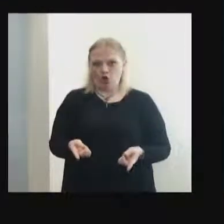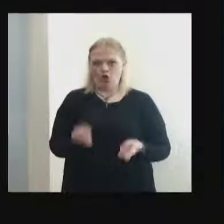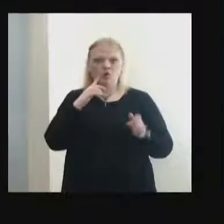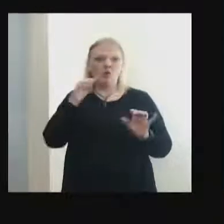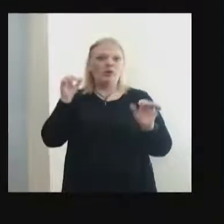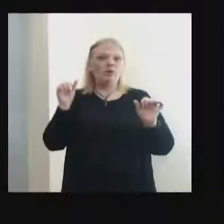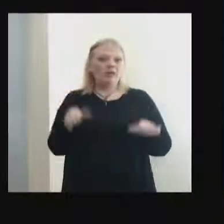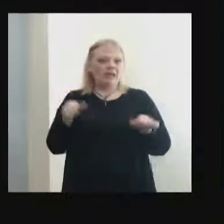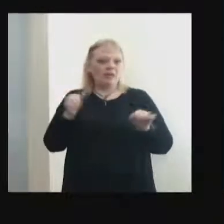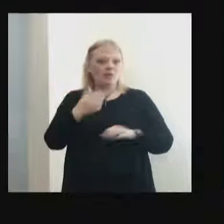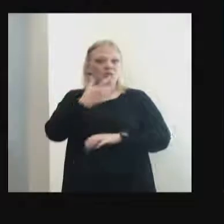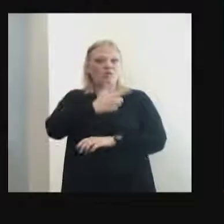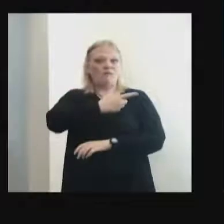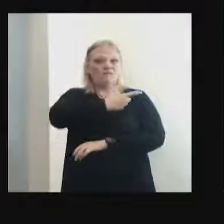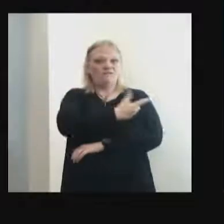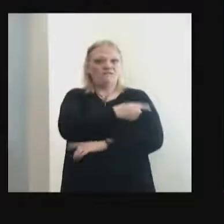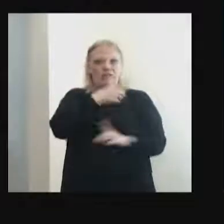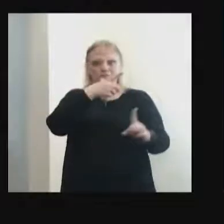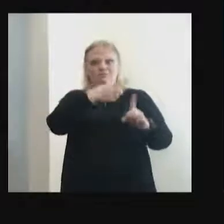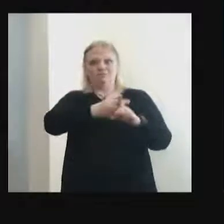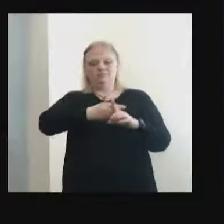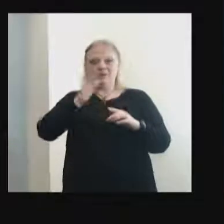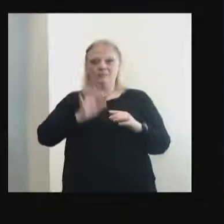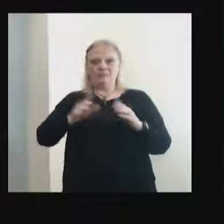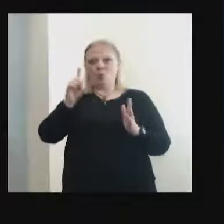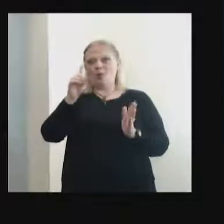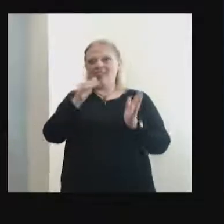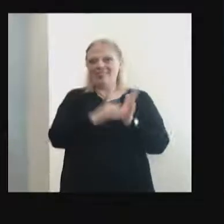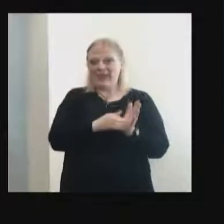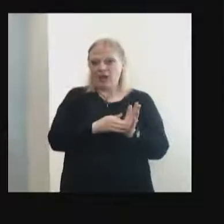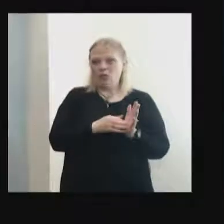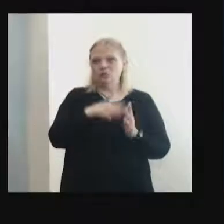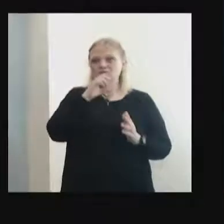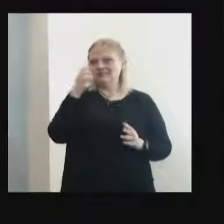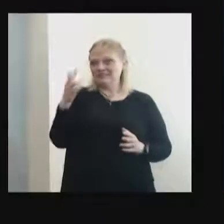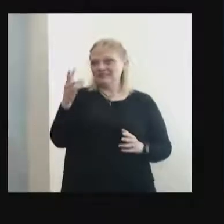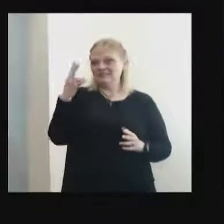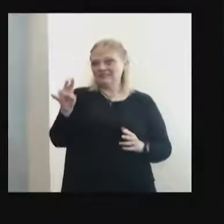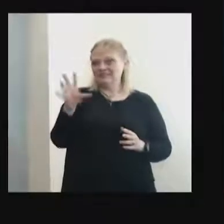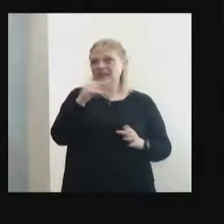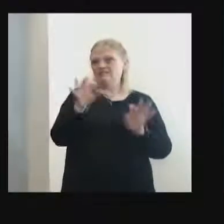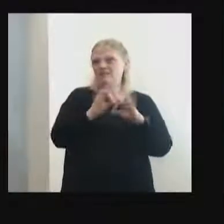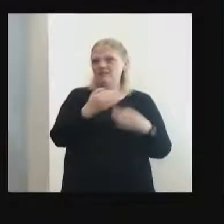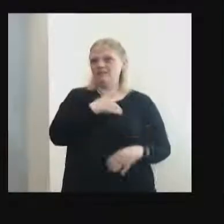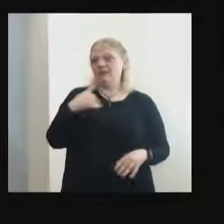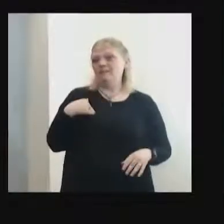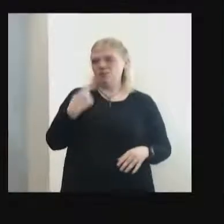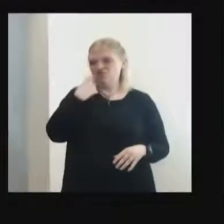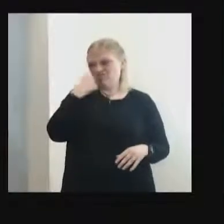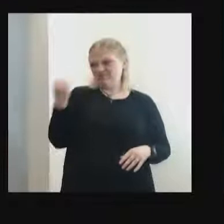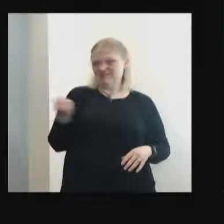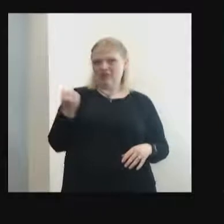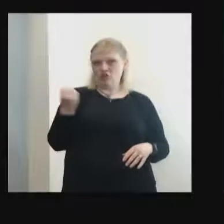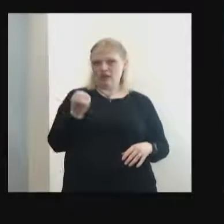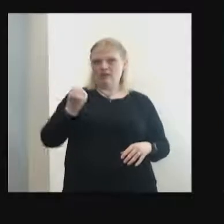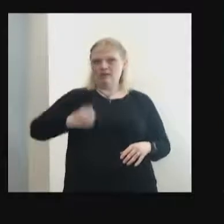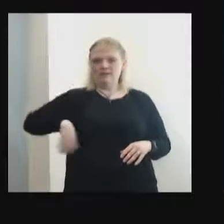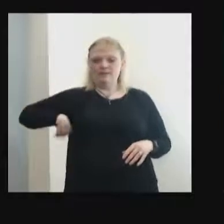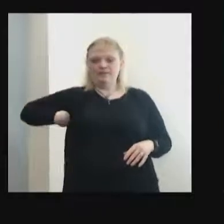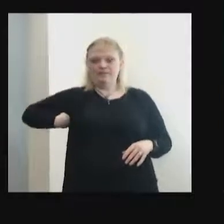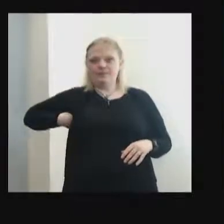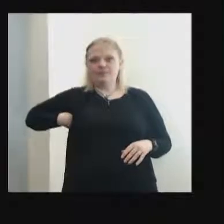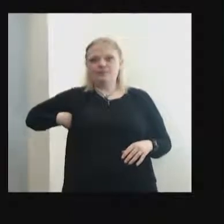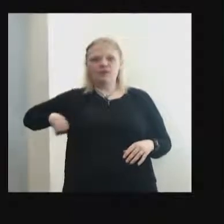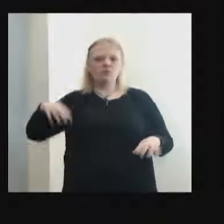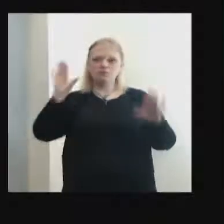to vaccinate nearly 1,000 16 and 17-year-olds and their family members this past Saturday. So that was really a